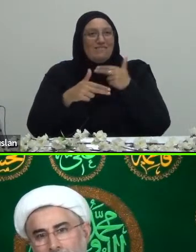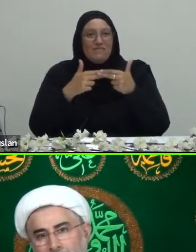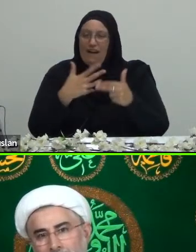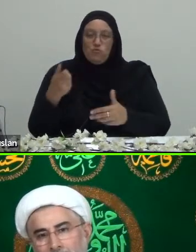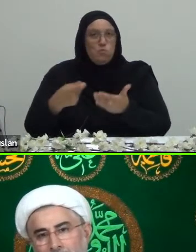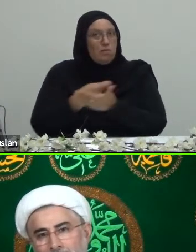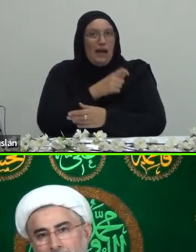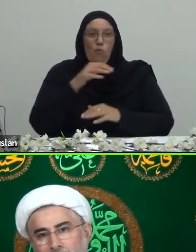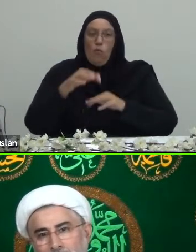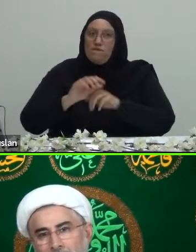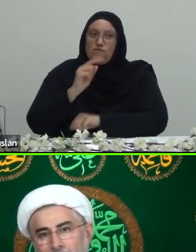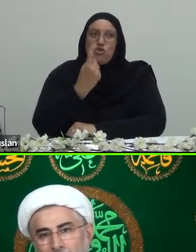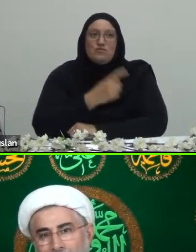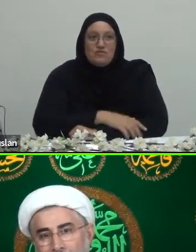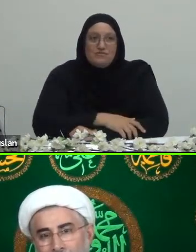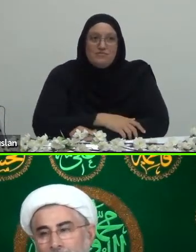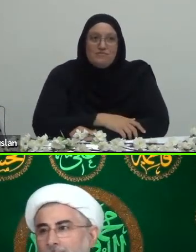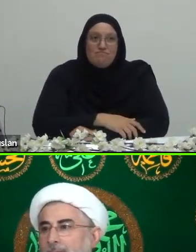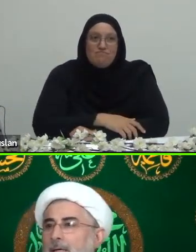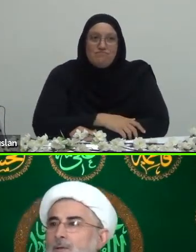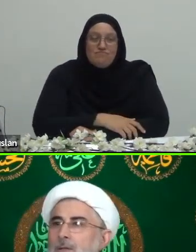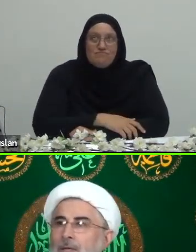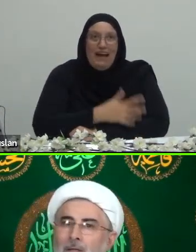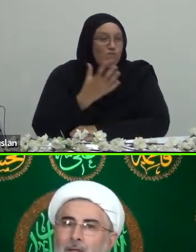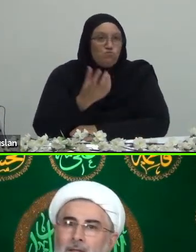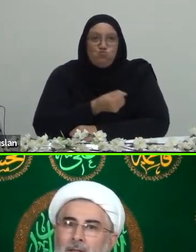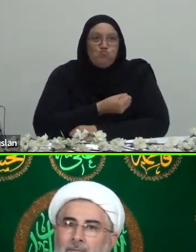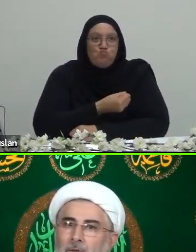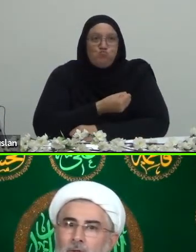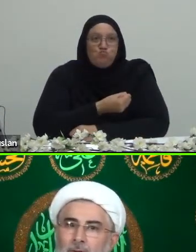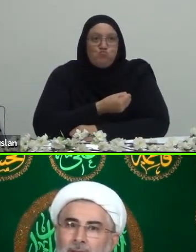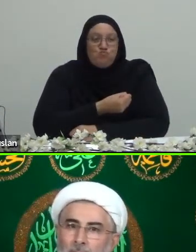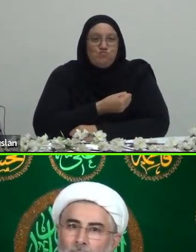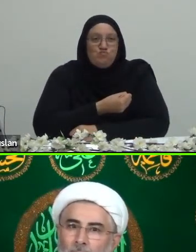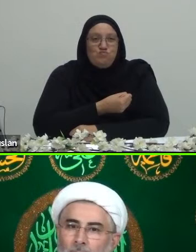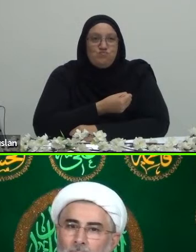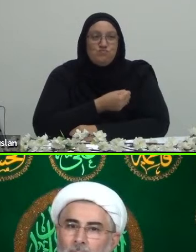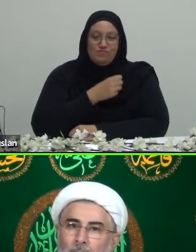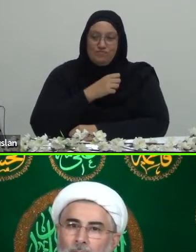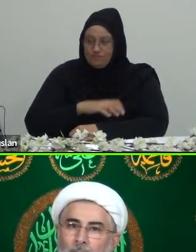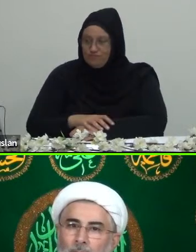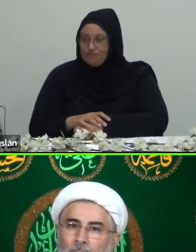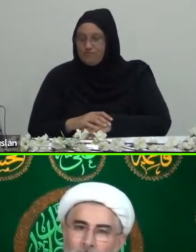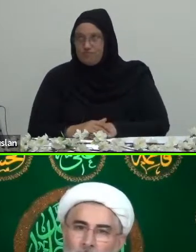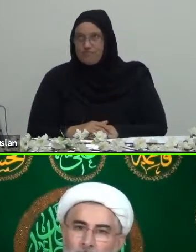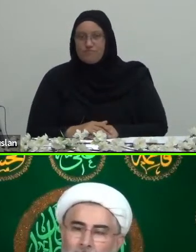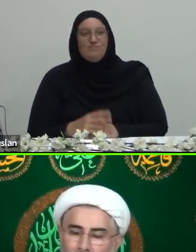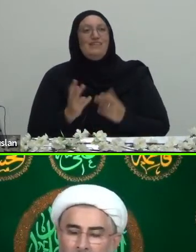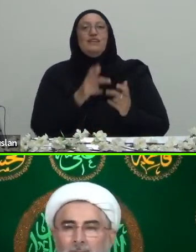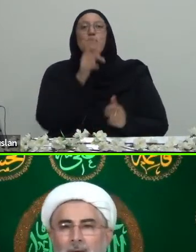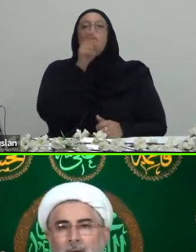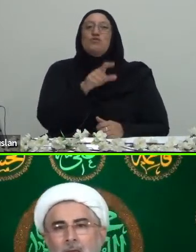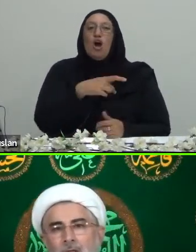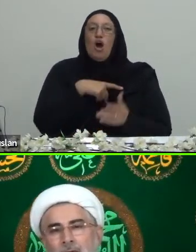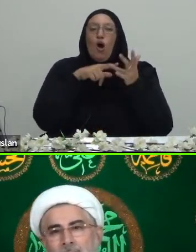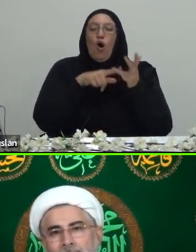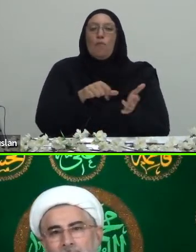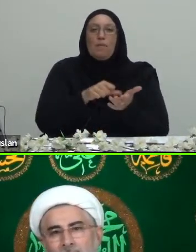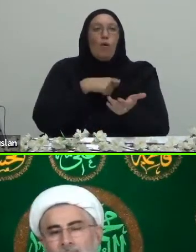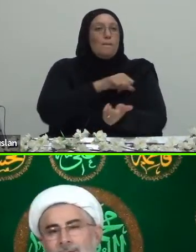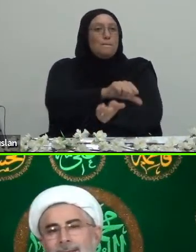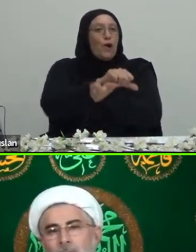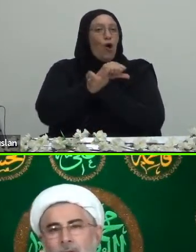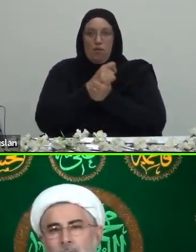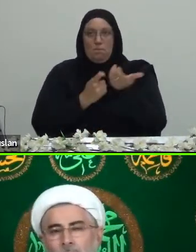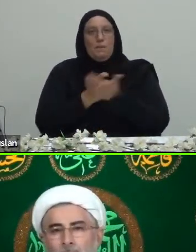for her nuptial gift or mahr. Another individual that I owe them has to be paid. Anything